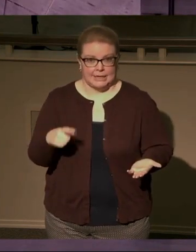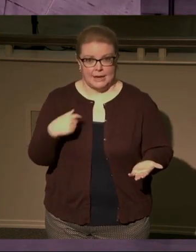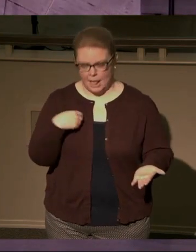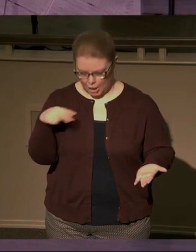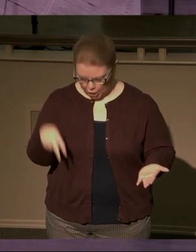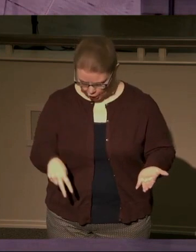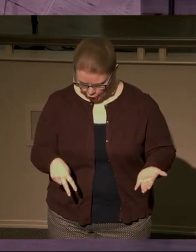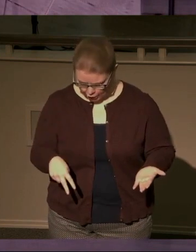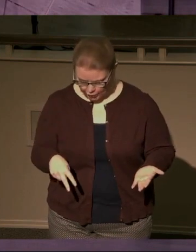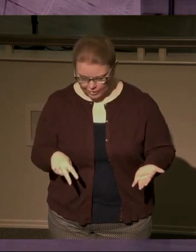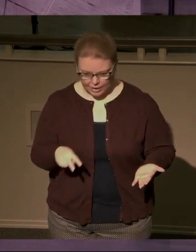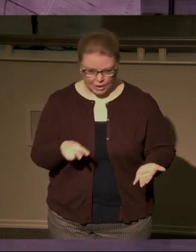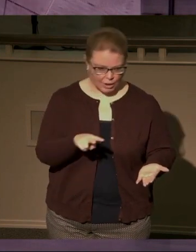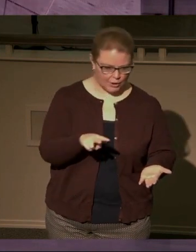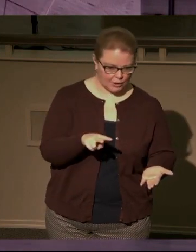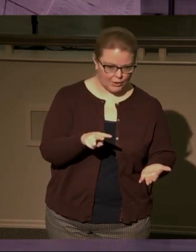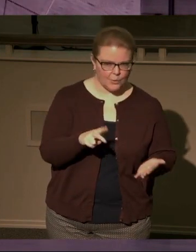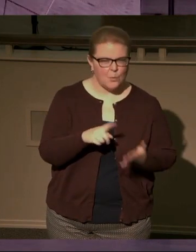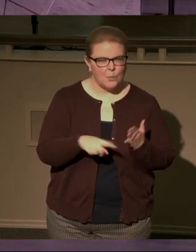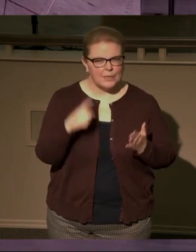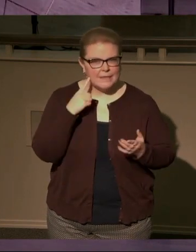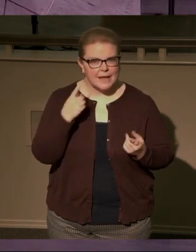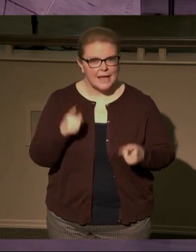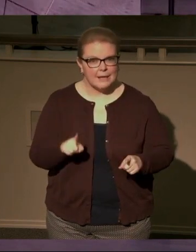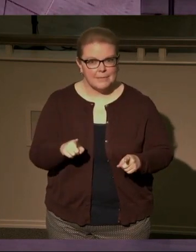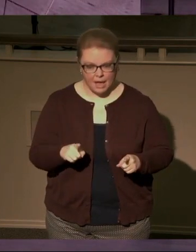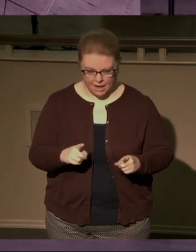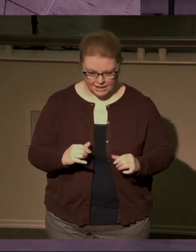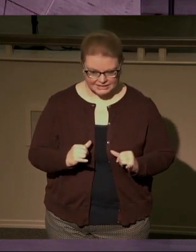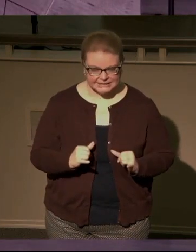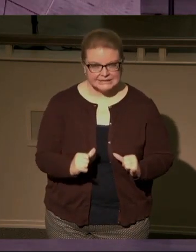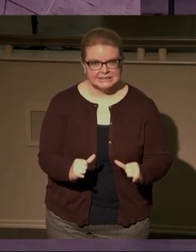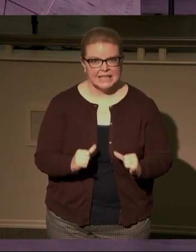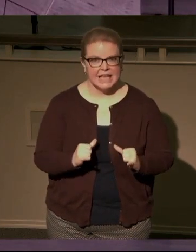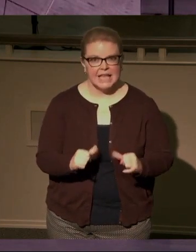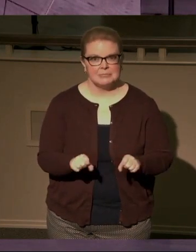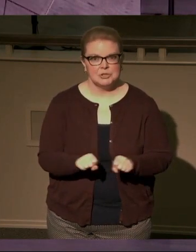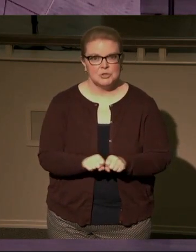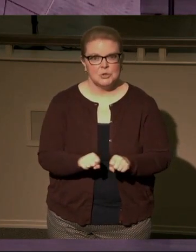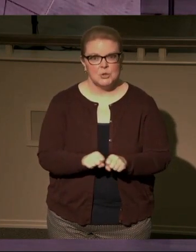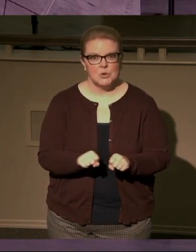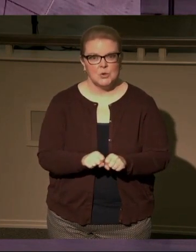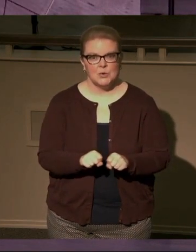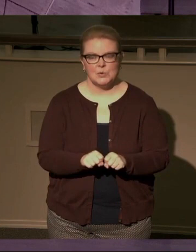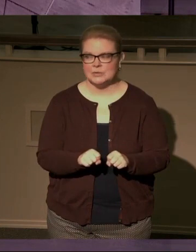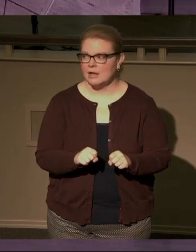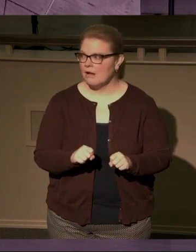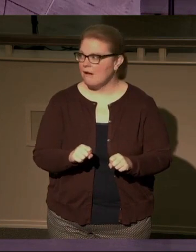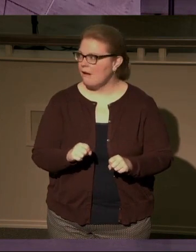down, and what do you think happened? We had the same shoes on. And